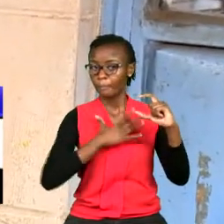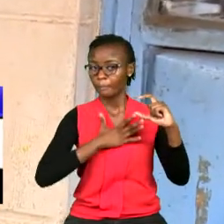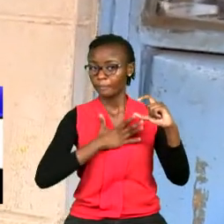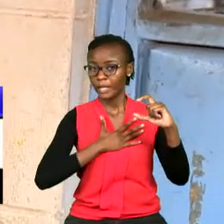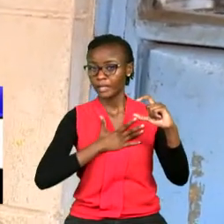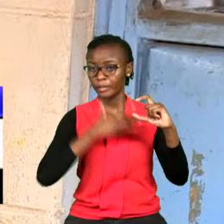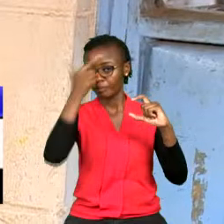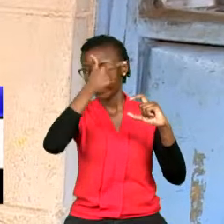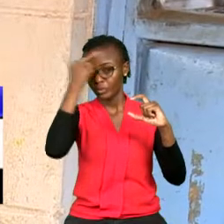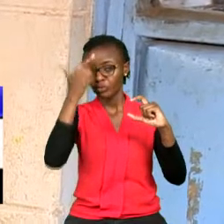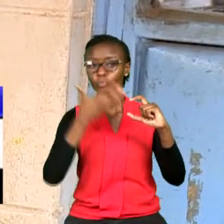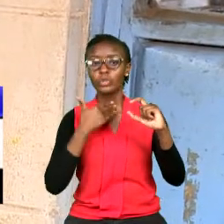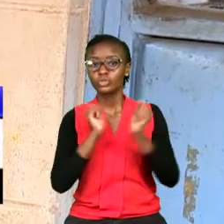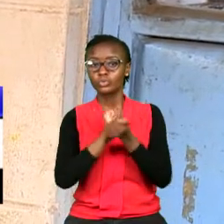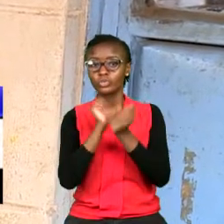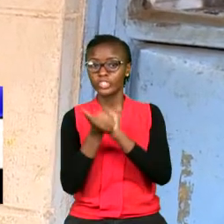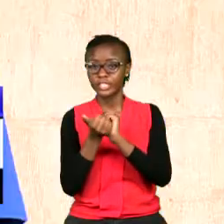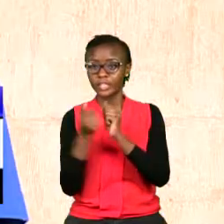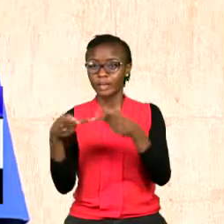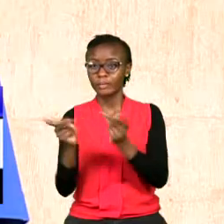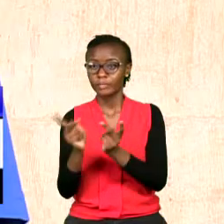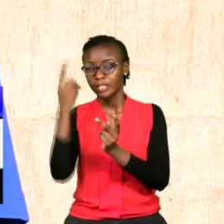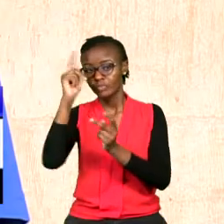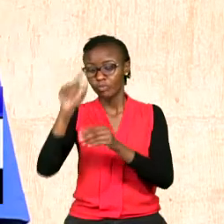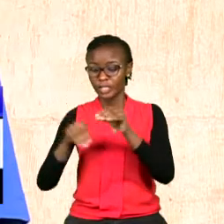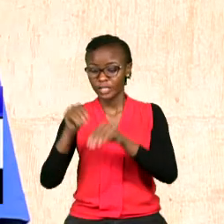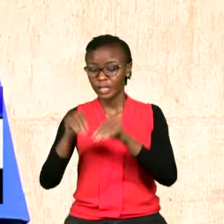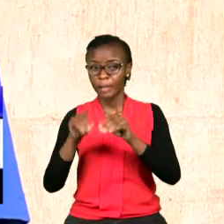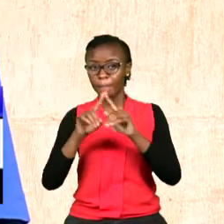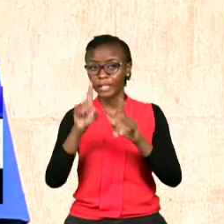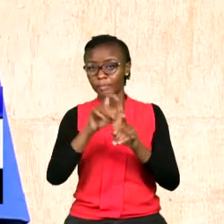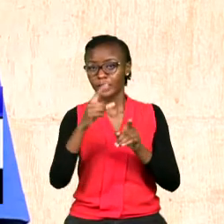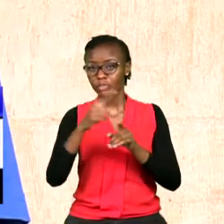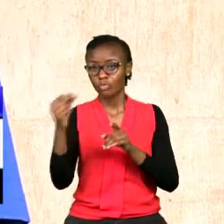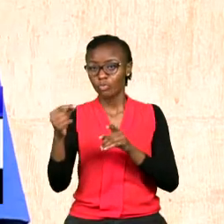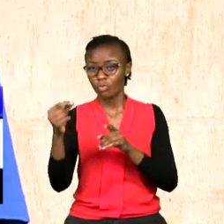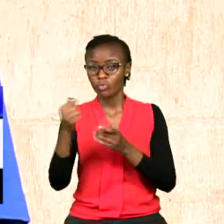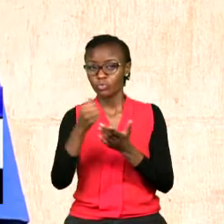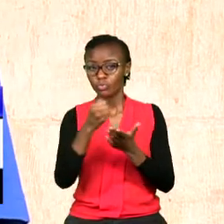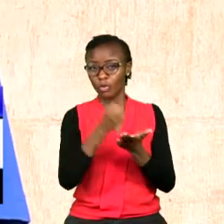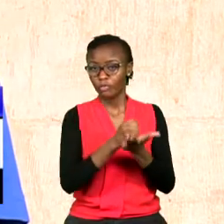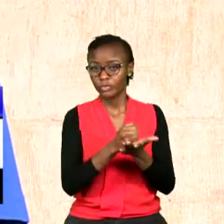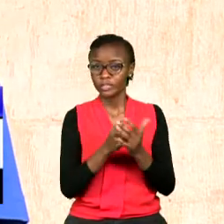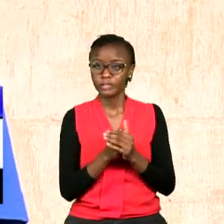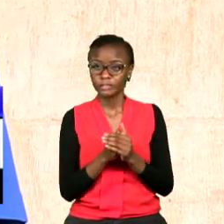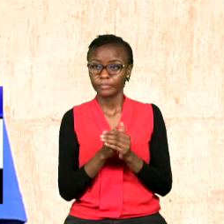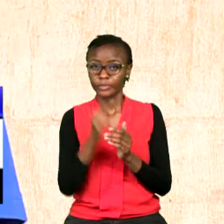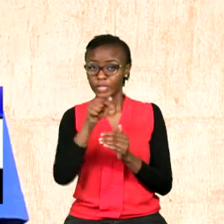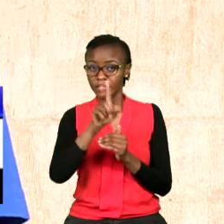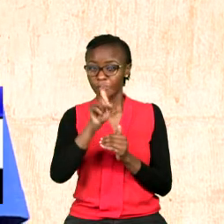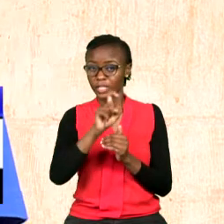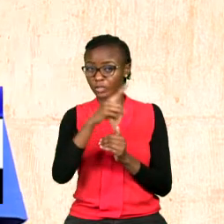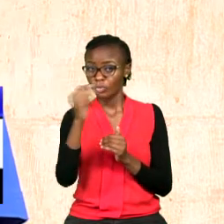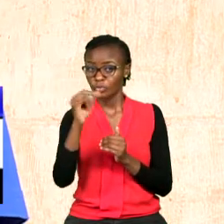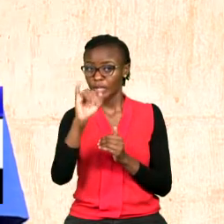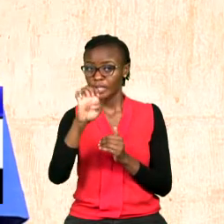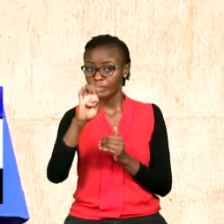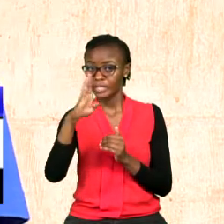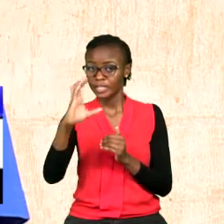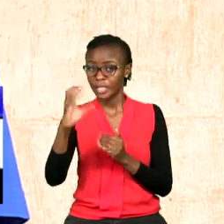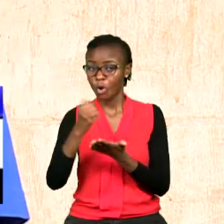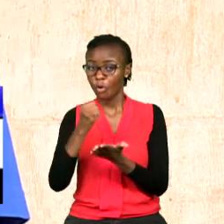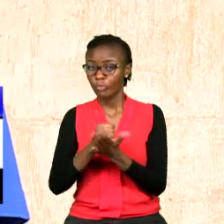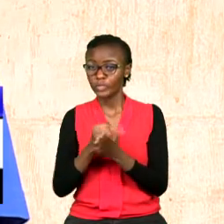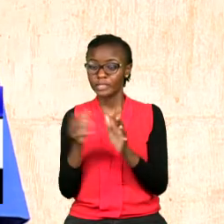lakini wamenikataza, haiwezekani hadi niende kwa ofisi. You are required to go to the constituency IEBC office. That is